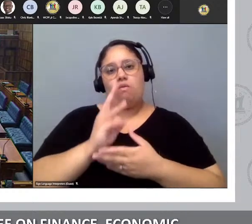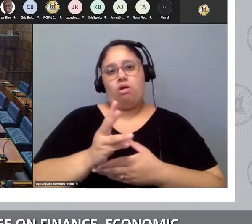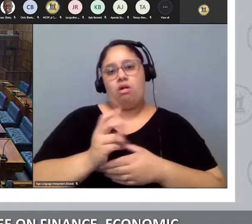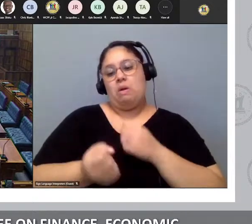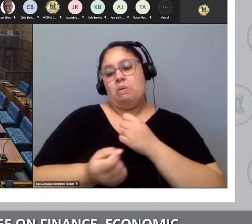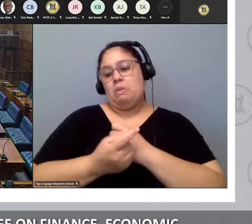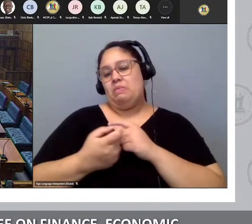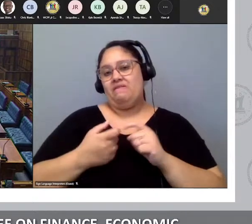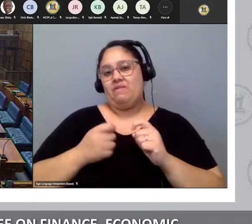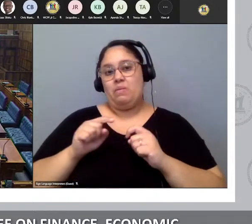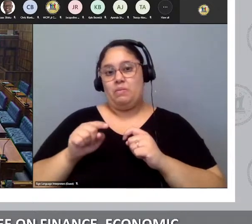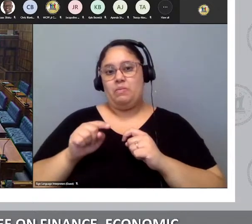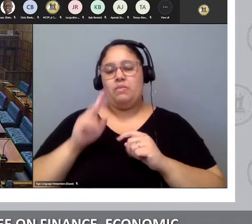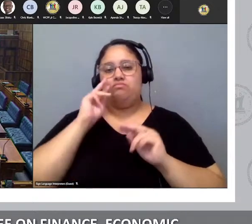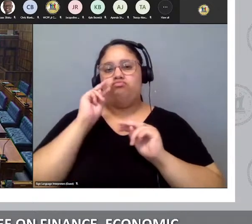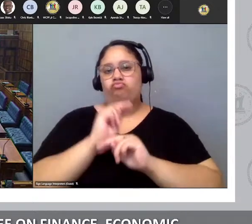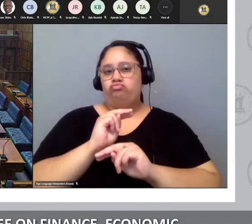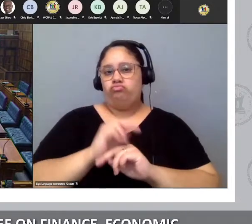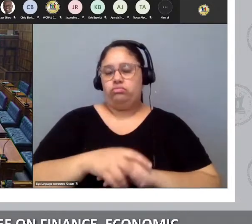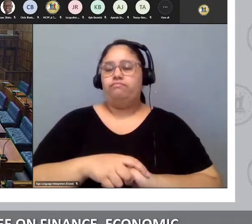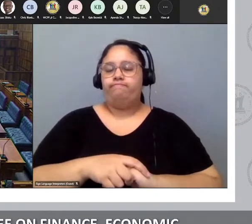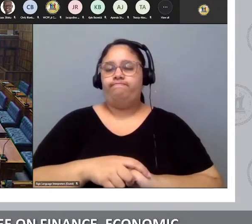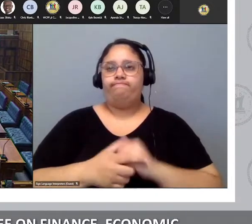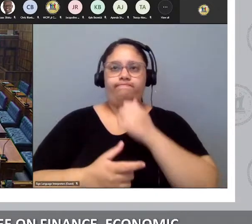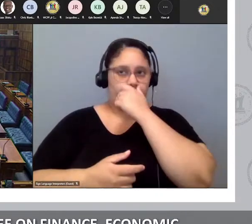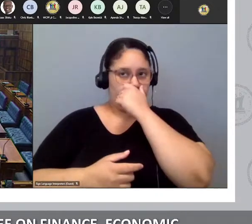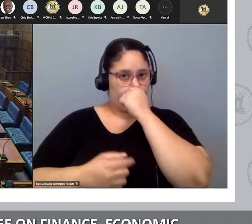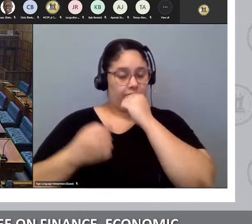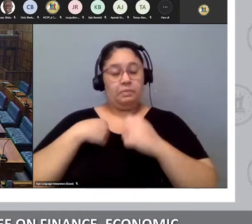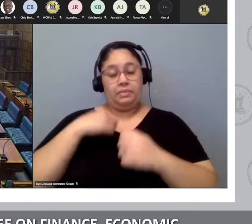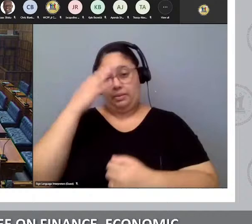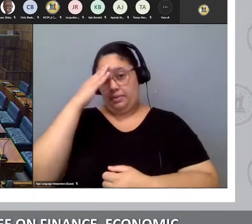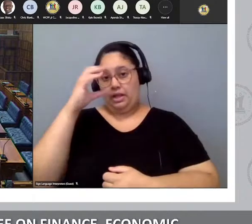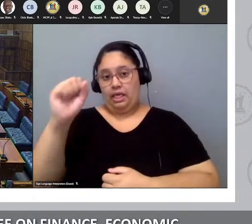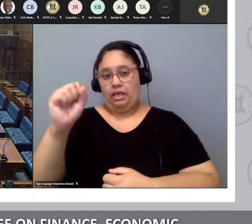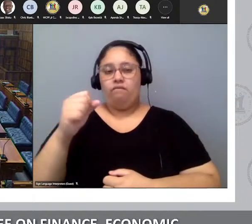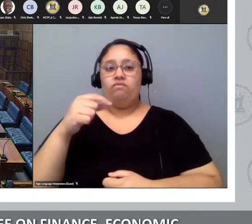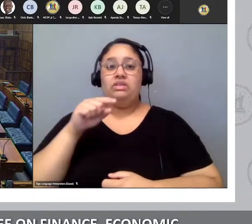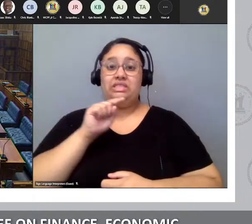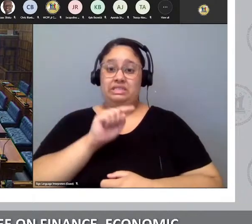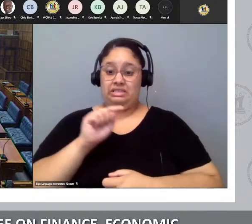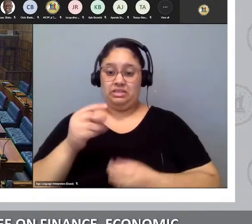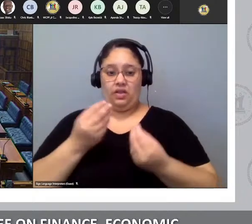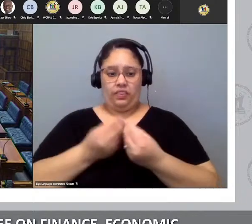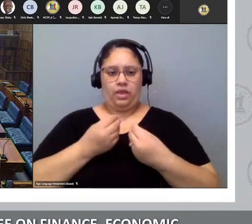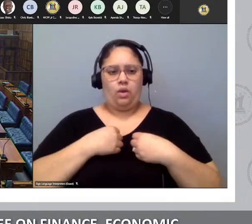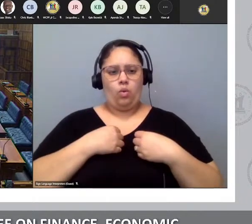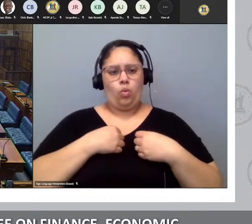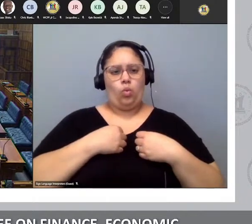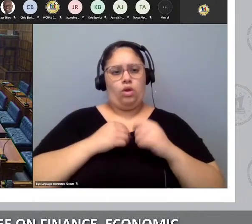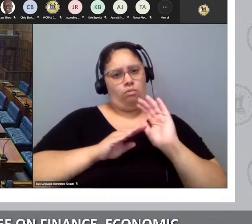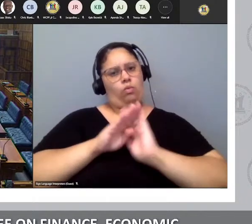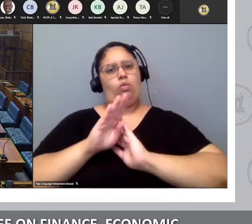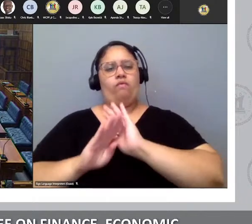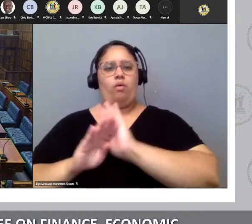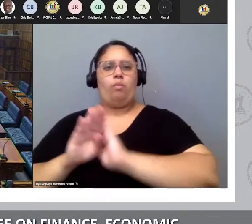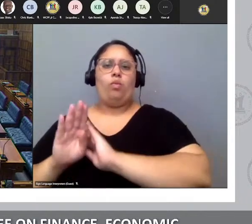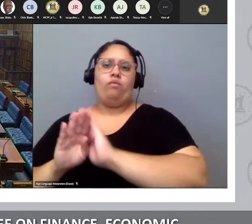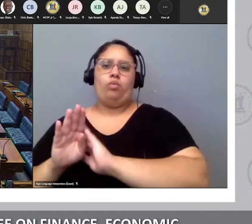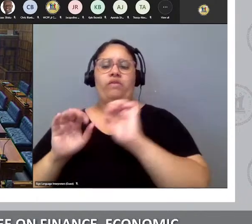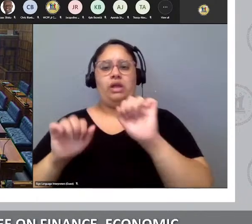from from that particular study and I believe we can pull those levers to improve the truck flow through